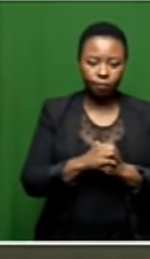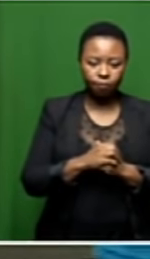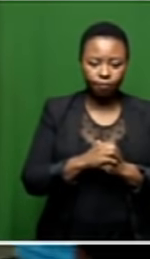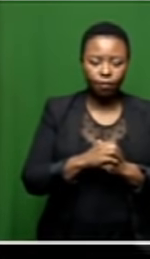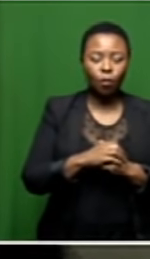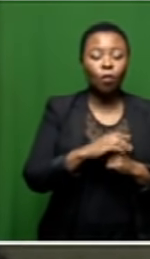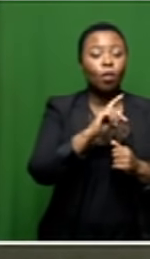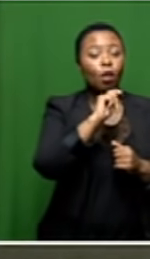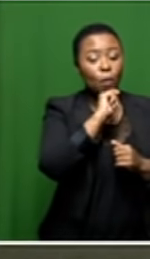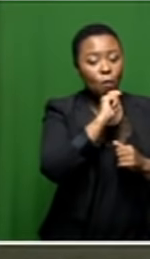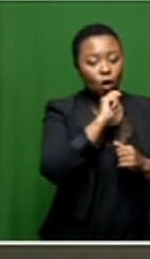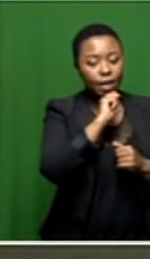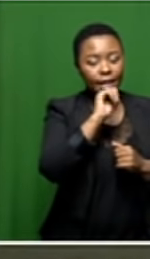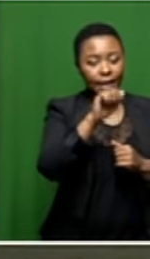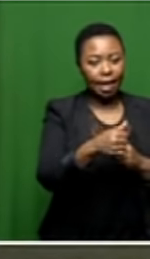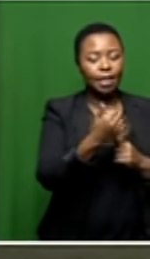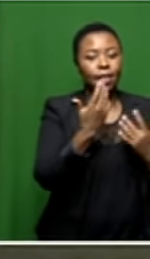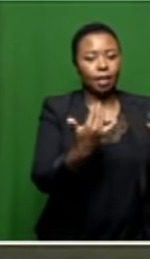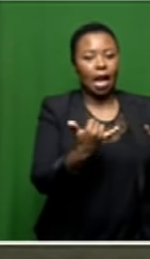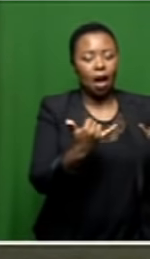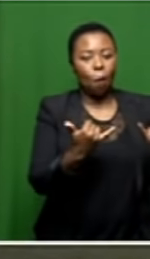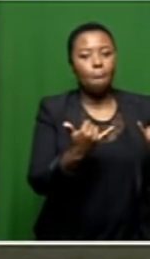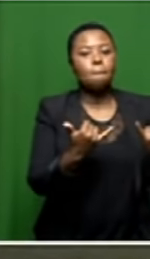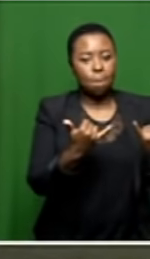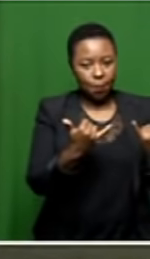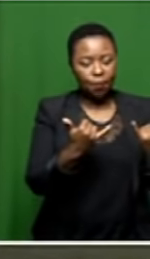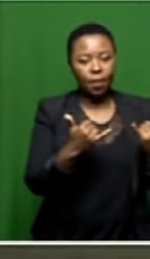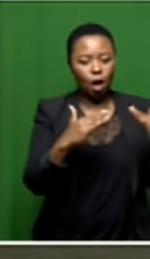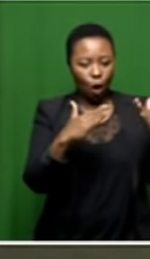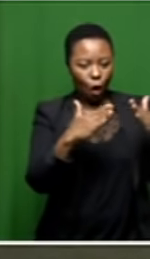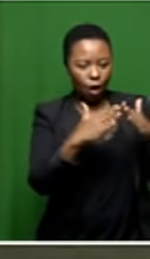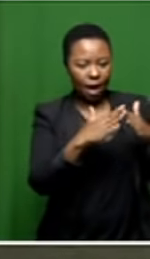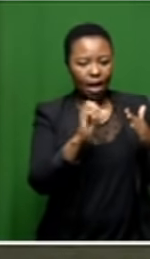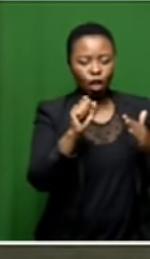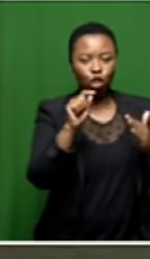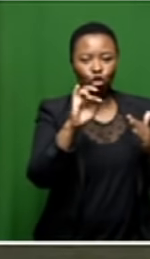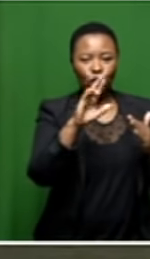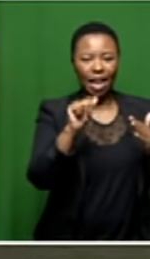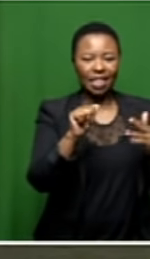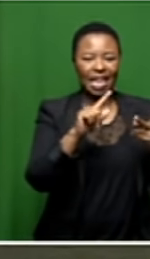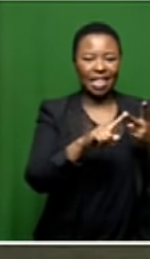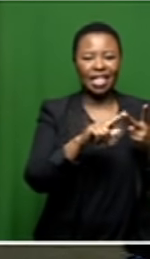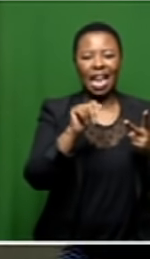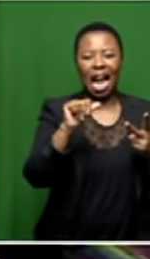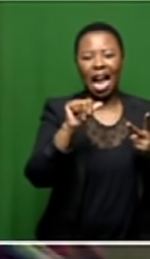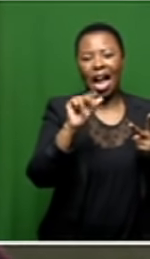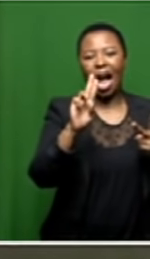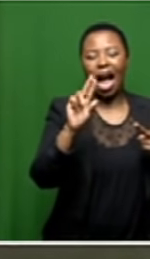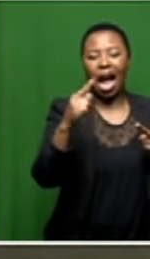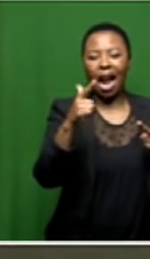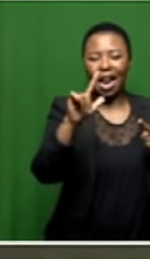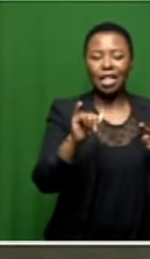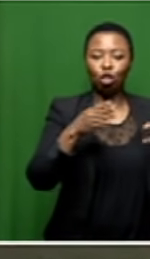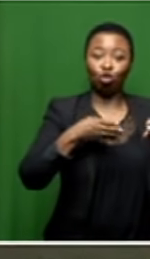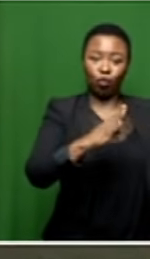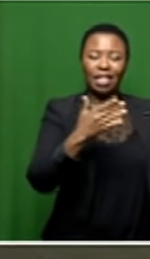Yes, a very warm good morning to you too, and we're coming to you from the corner of Strand and Adderley Streets here in Cape Town, where a short while